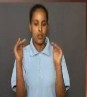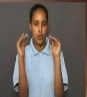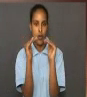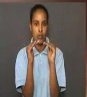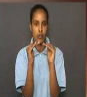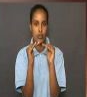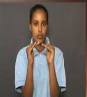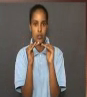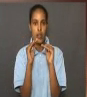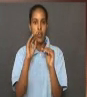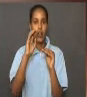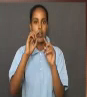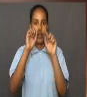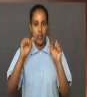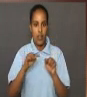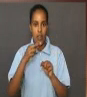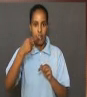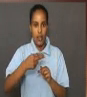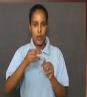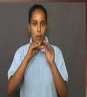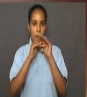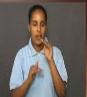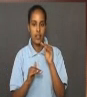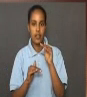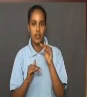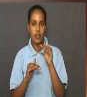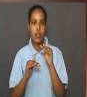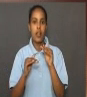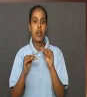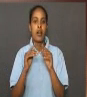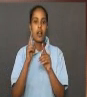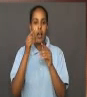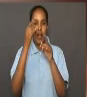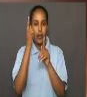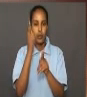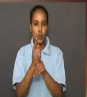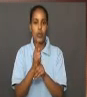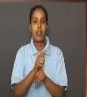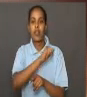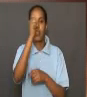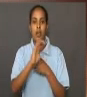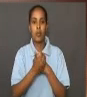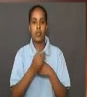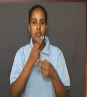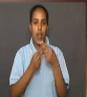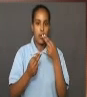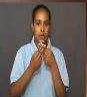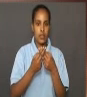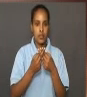equal to enthalpy minus the absolute temperature